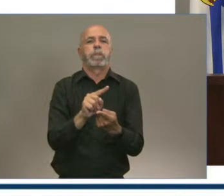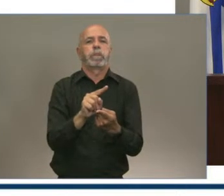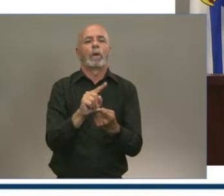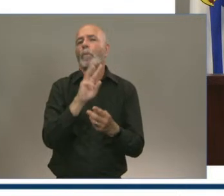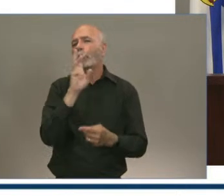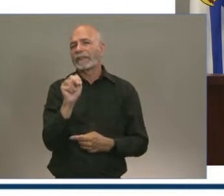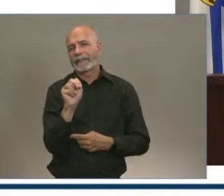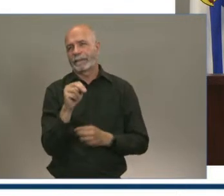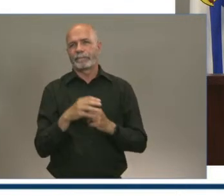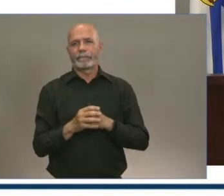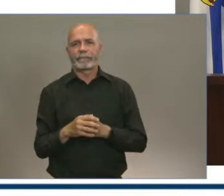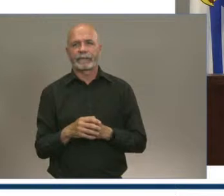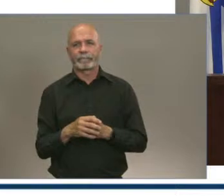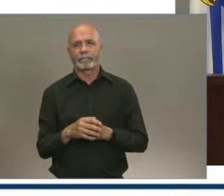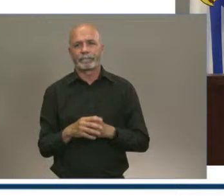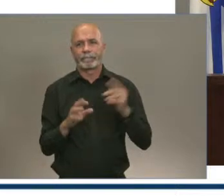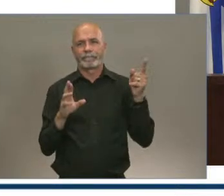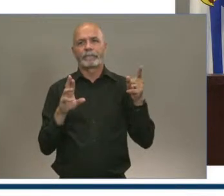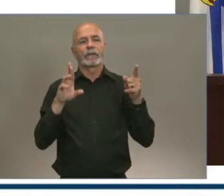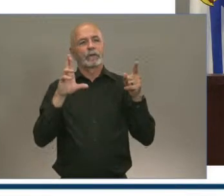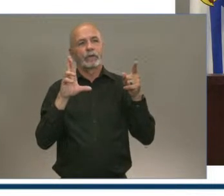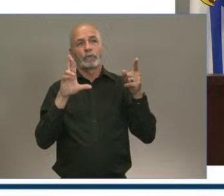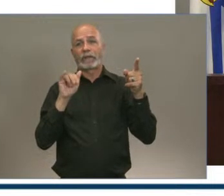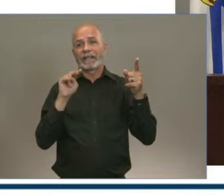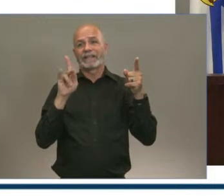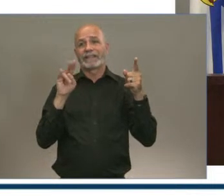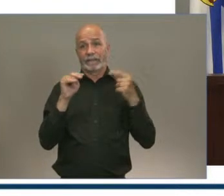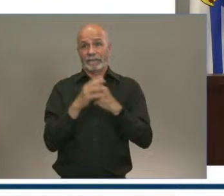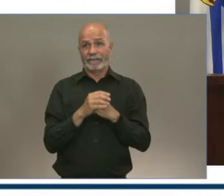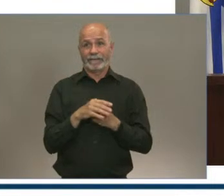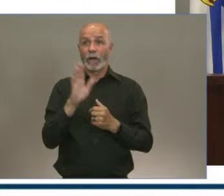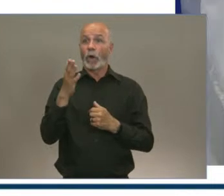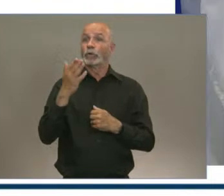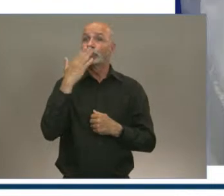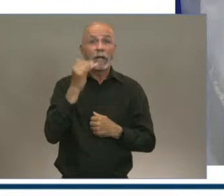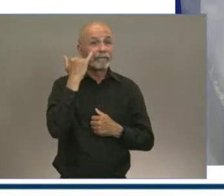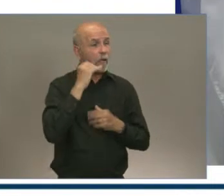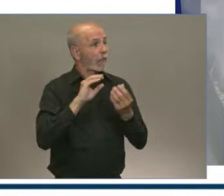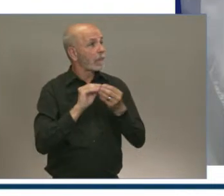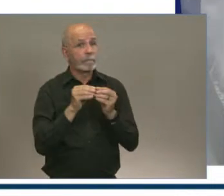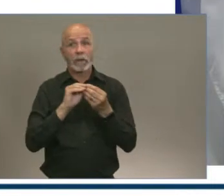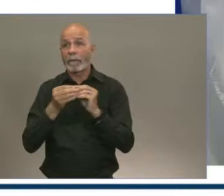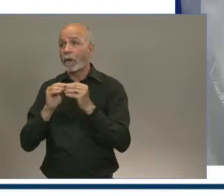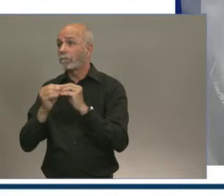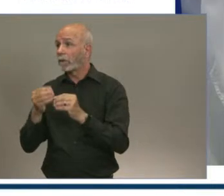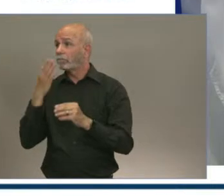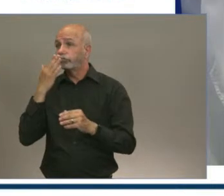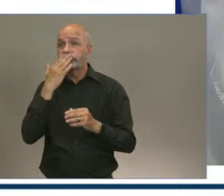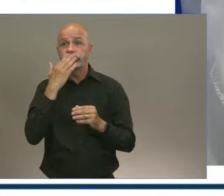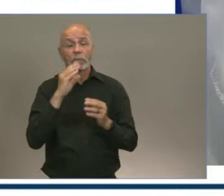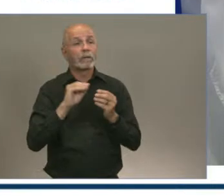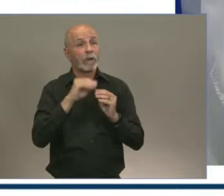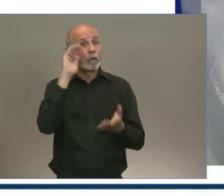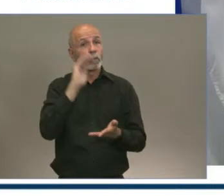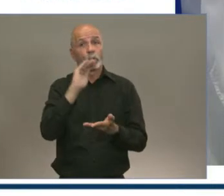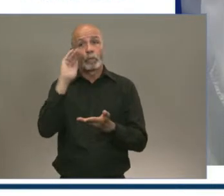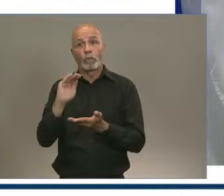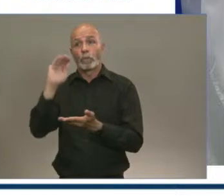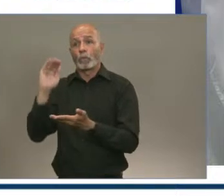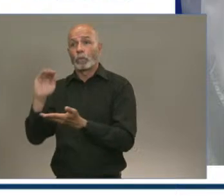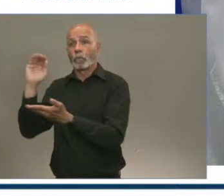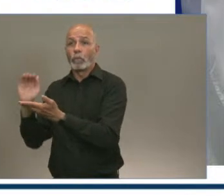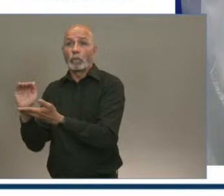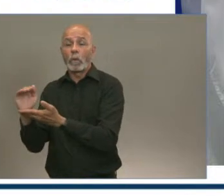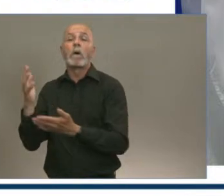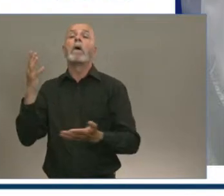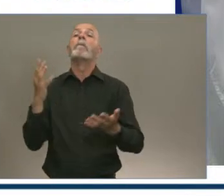that we're actually coming down with our newly reported cases, and so we are at the point where we can start to